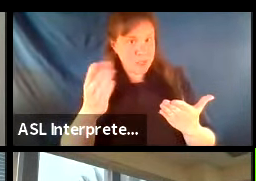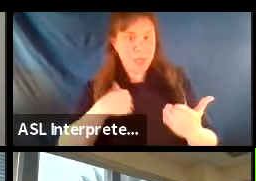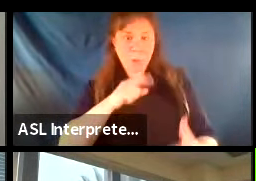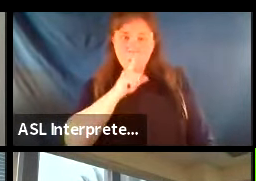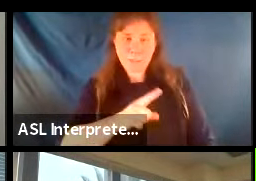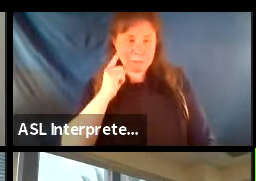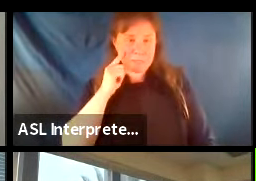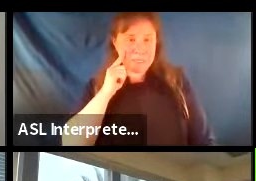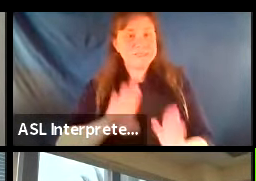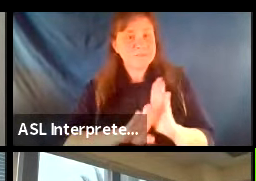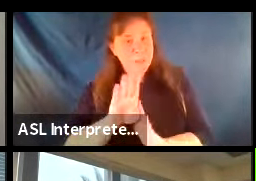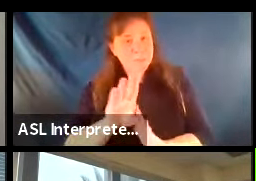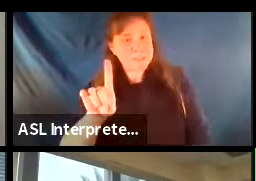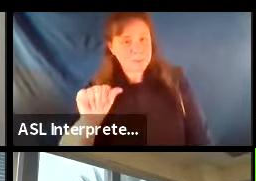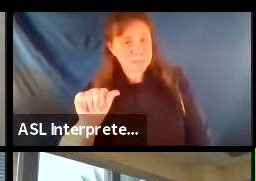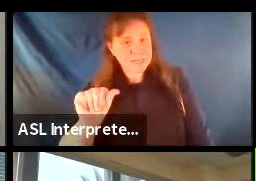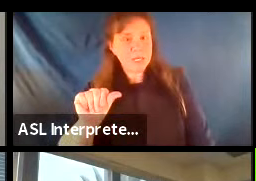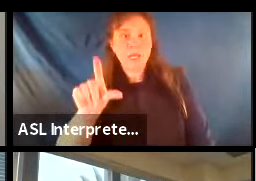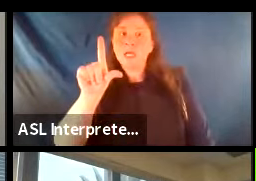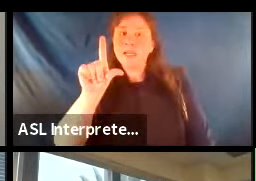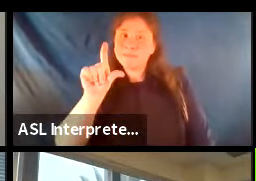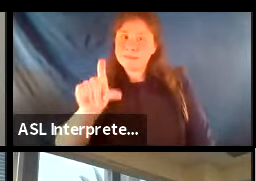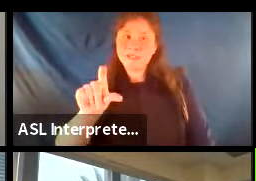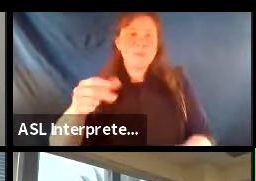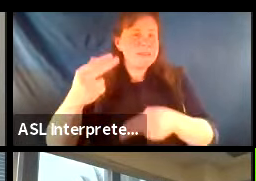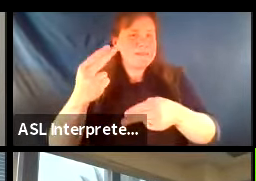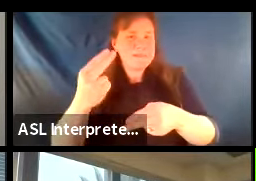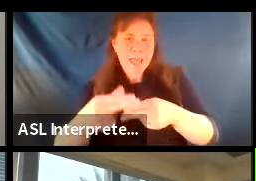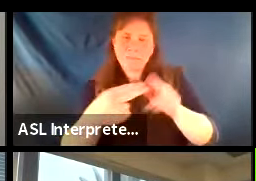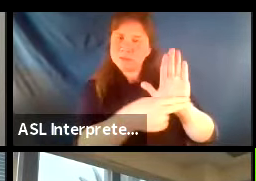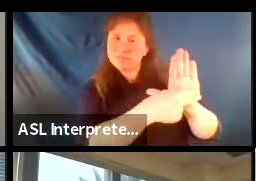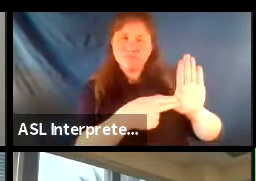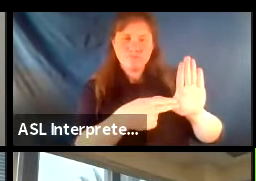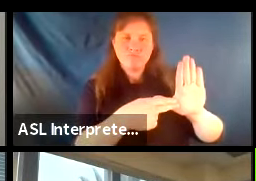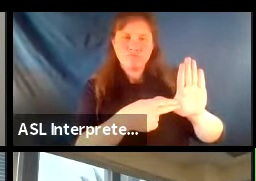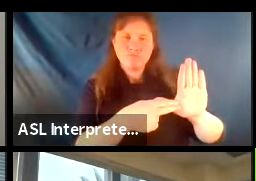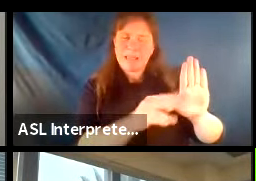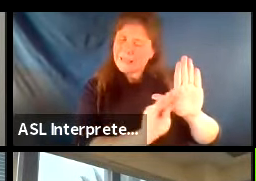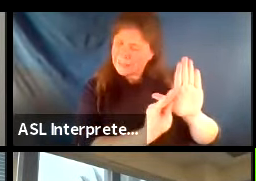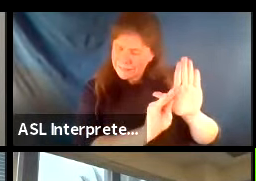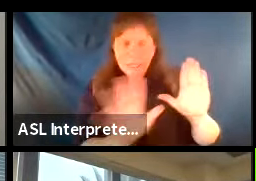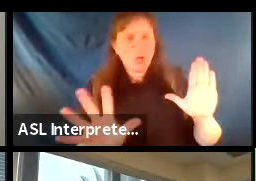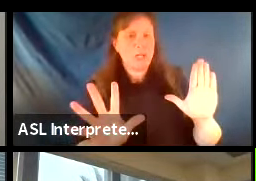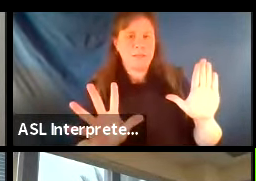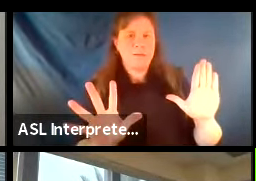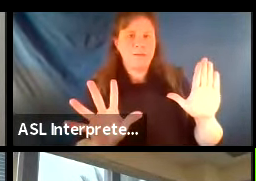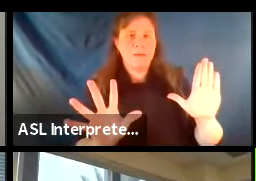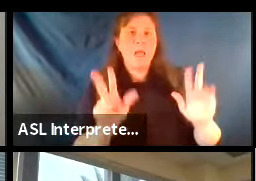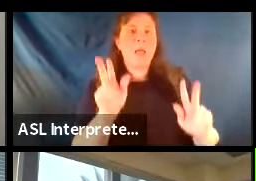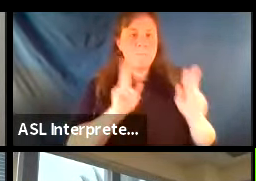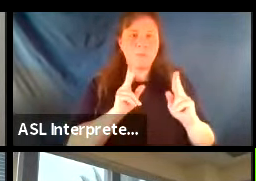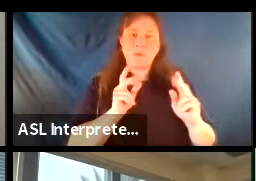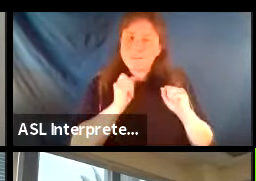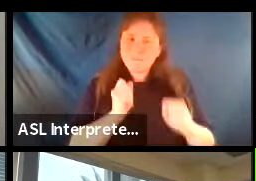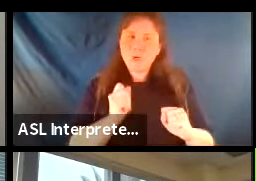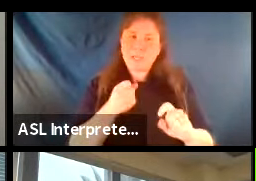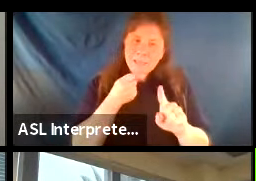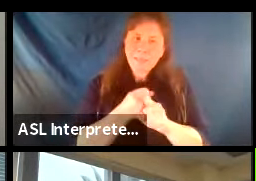developmental disabilities needs to be named in the list among people with disabilities and those severely impacted by COVID.